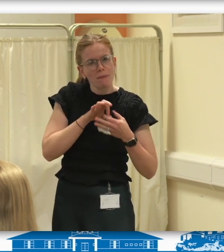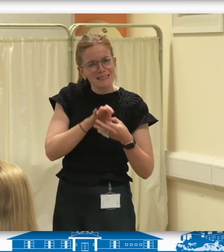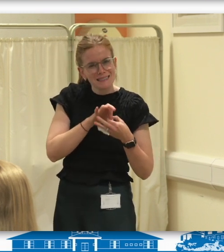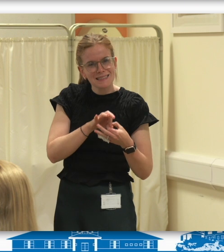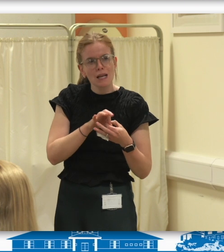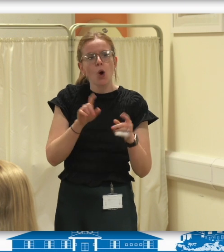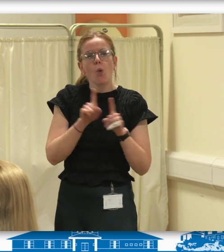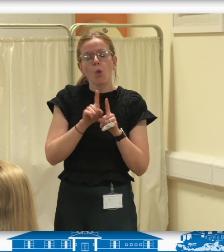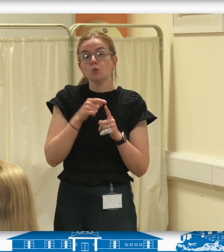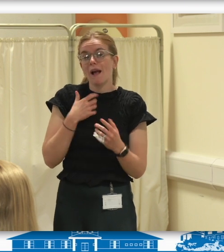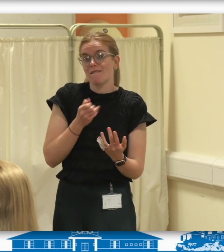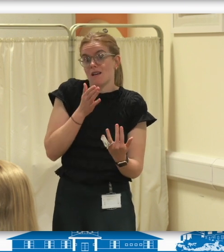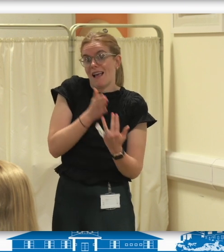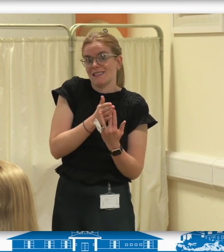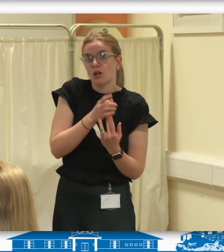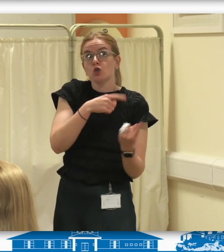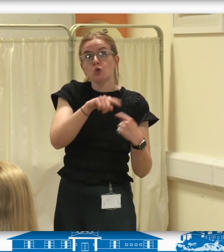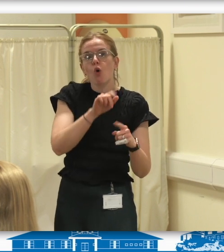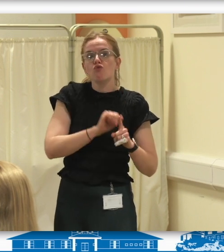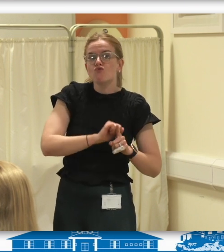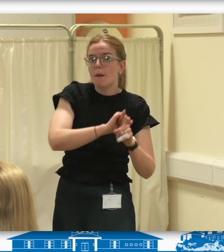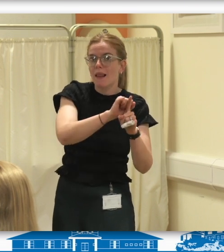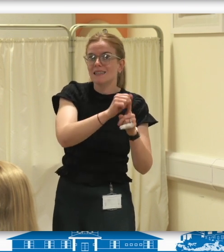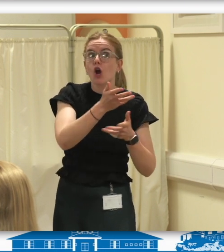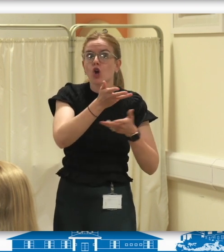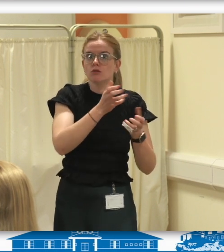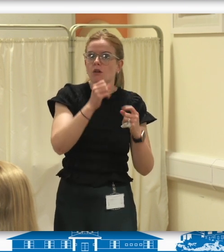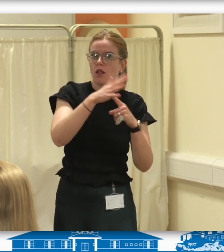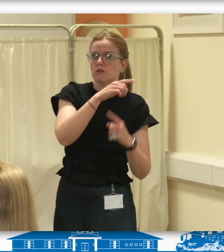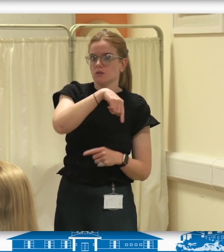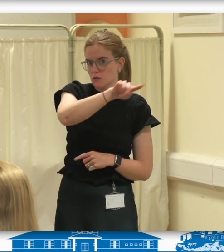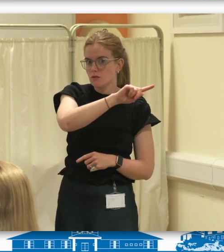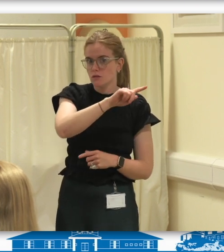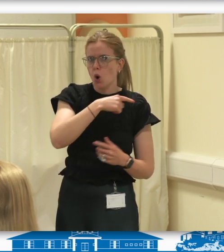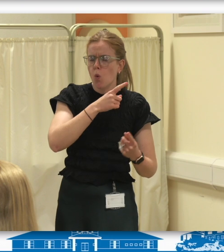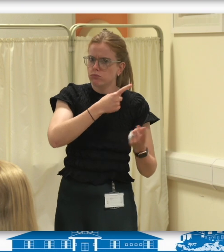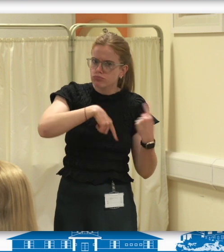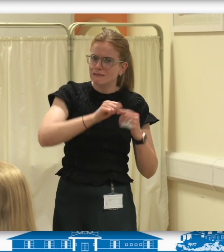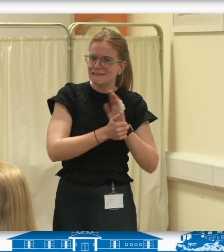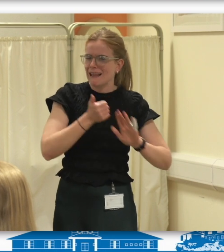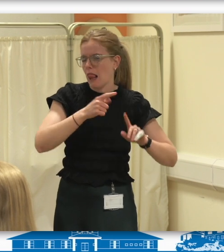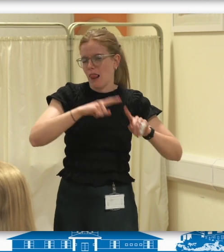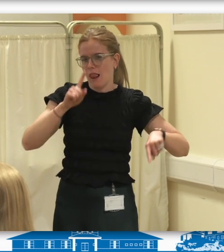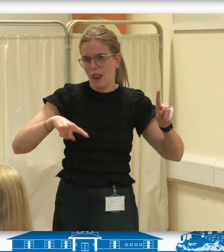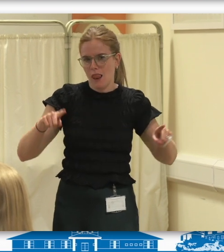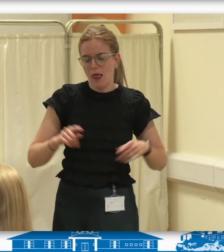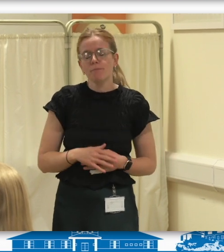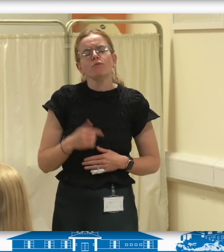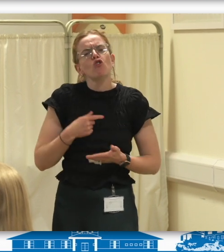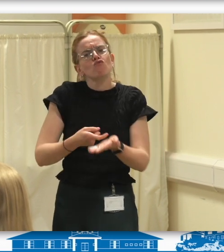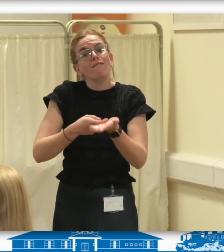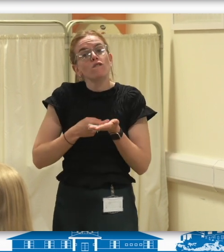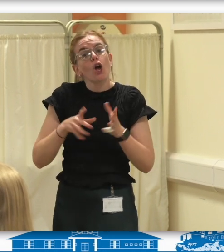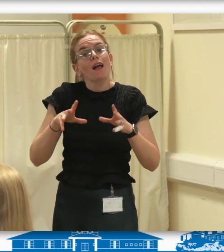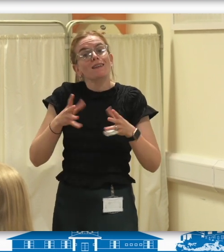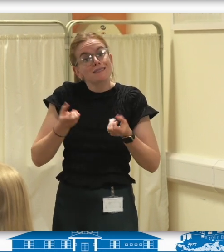also have access to rehabilitation consultants that do offer us clinics as well. Referrals are only accepted from